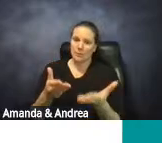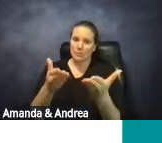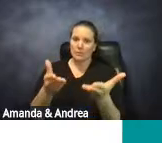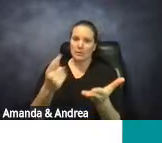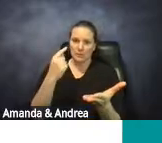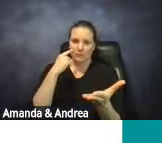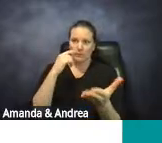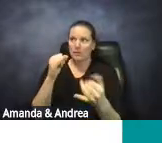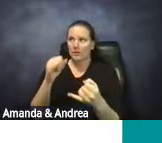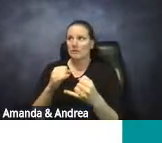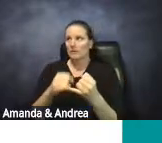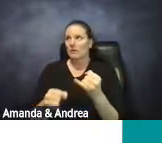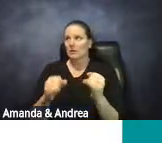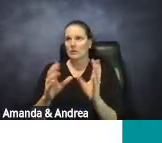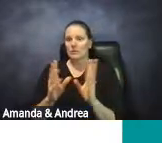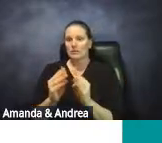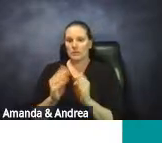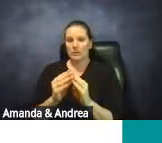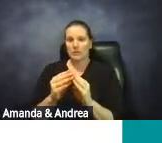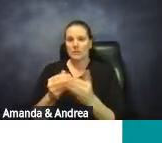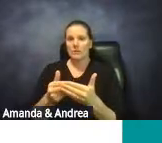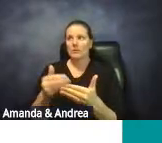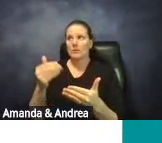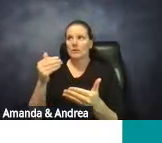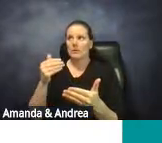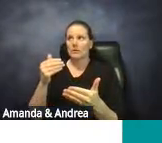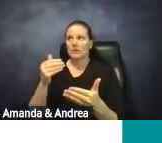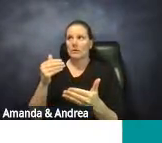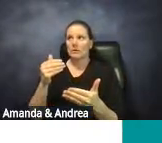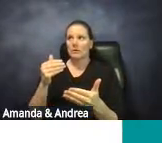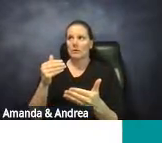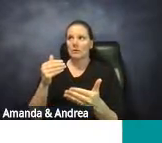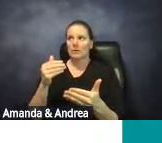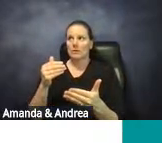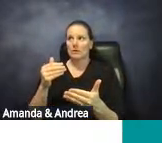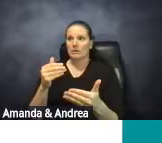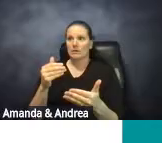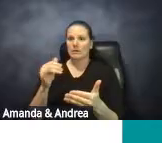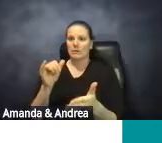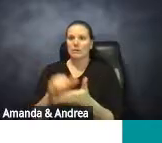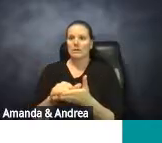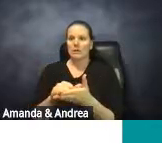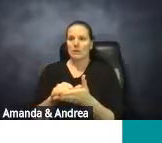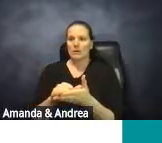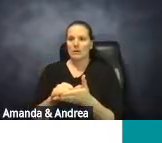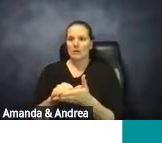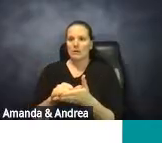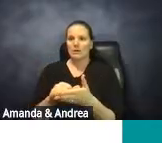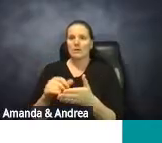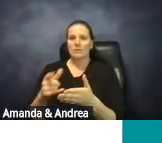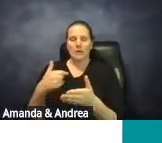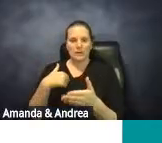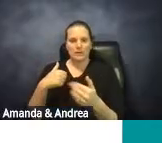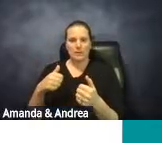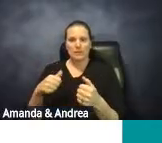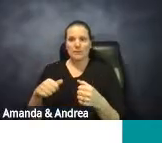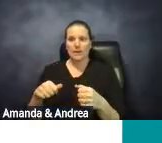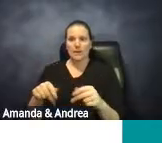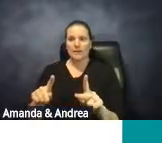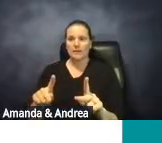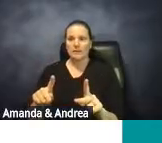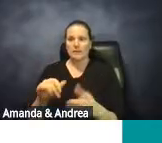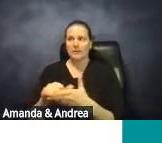final meeting before the small business organization group, and they'll have an opportunity to